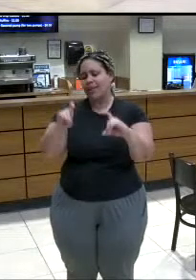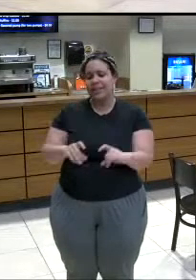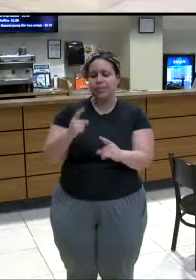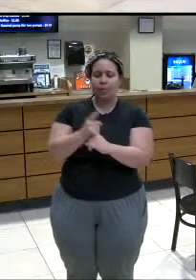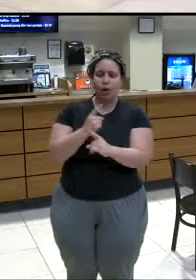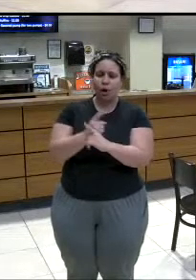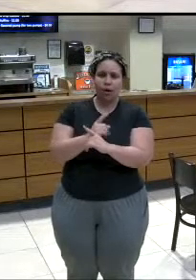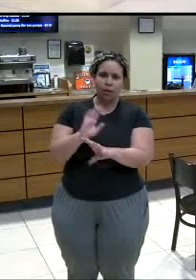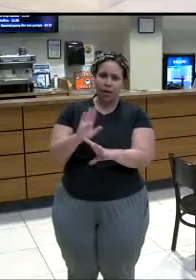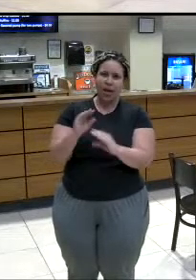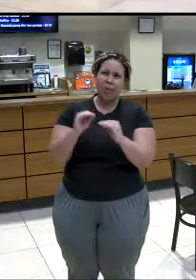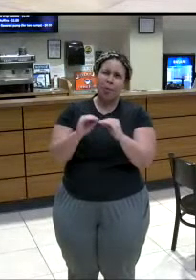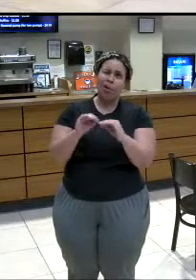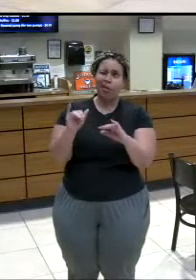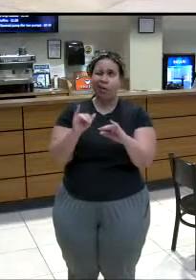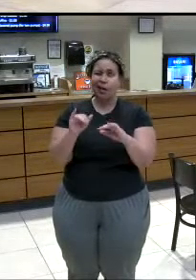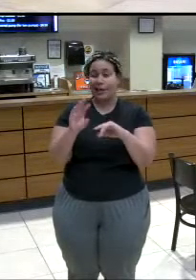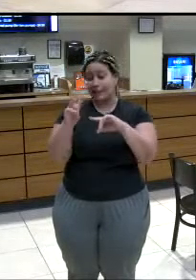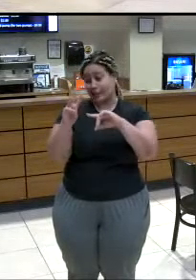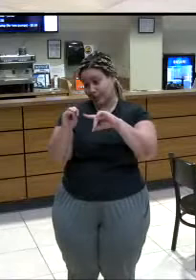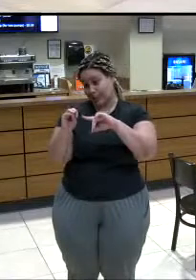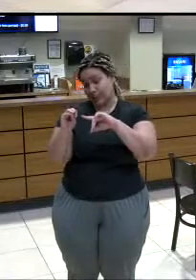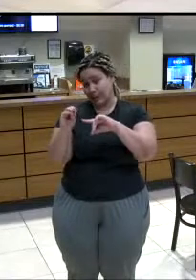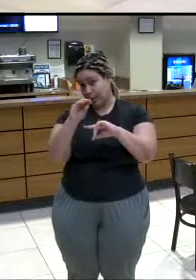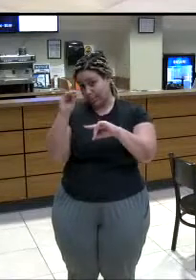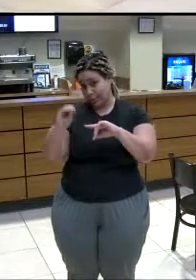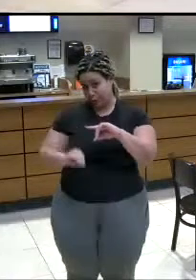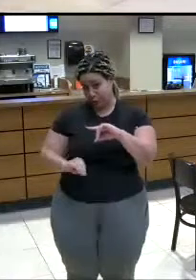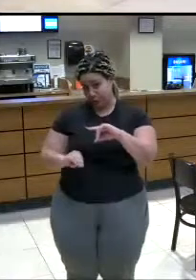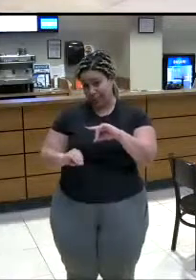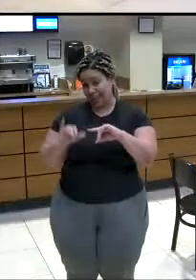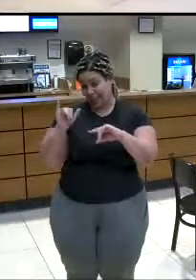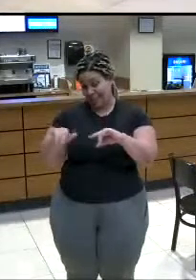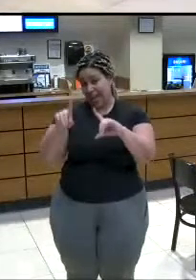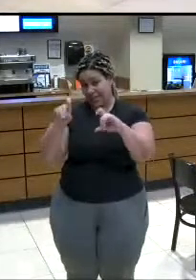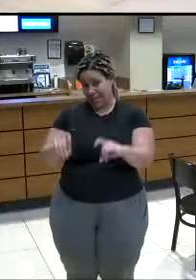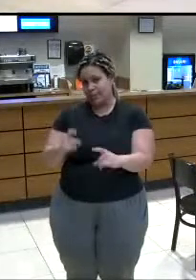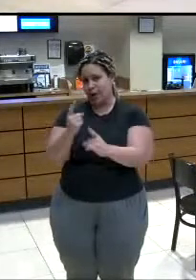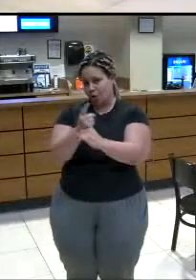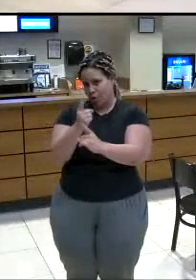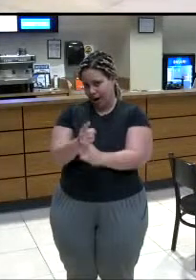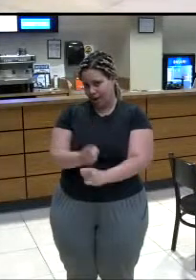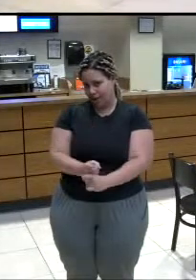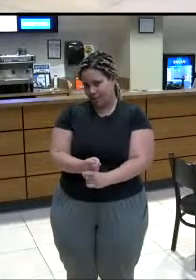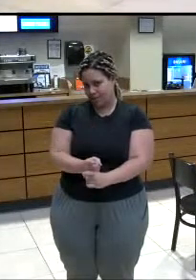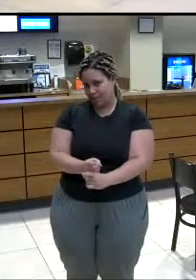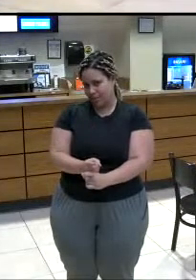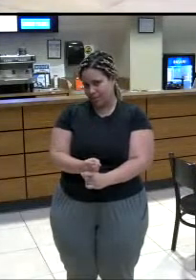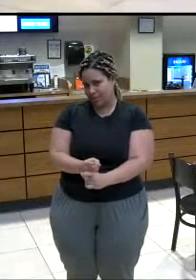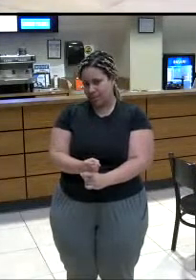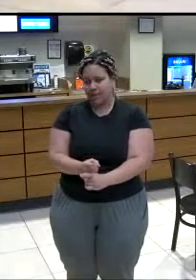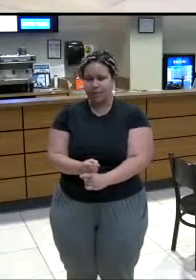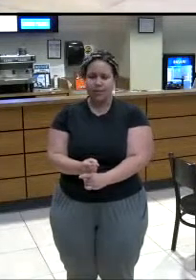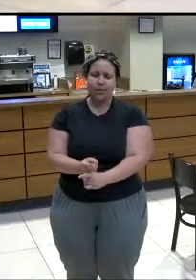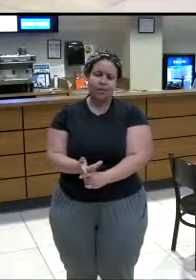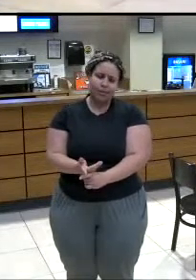that they got more like 60% of the assessment correct. And so I think there's sometimes this